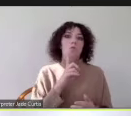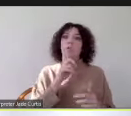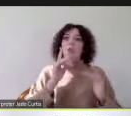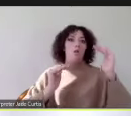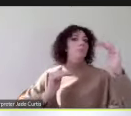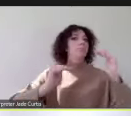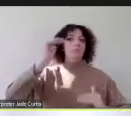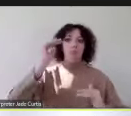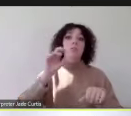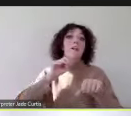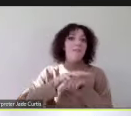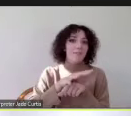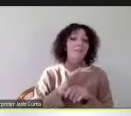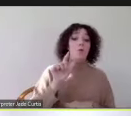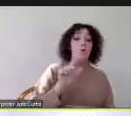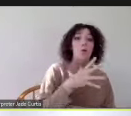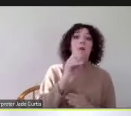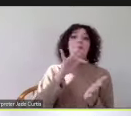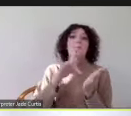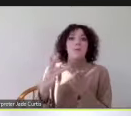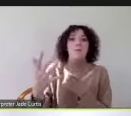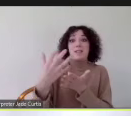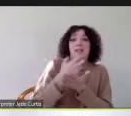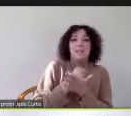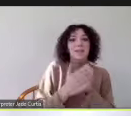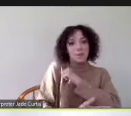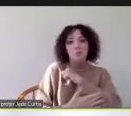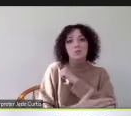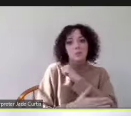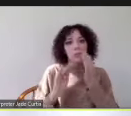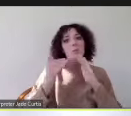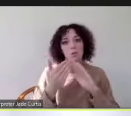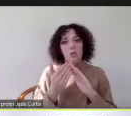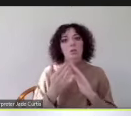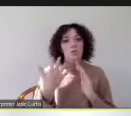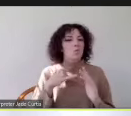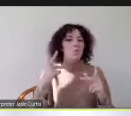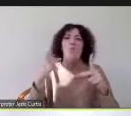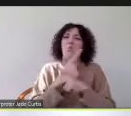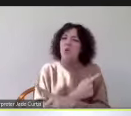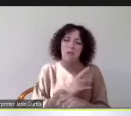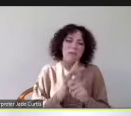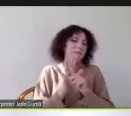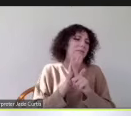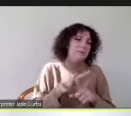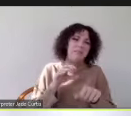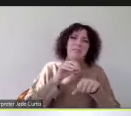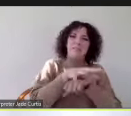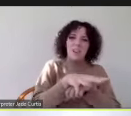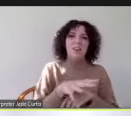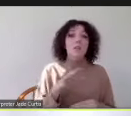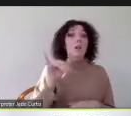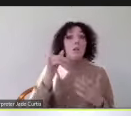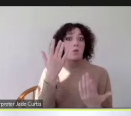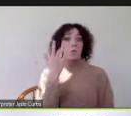disproportionately affecting low and middle income countries and communities. This is mainly due to the insufficient